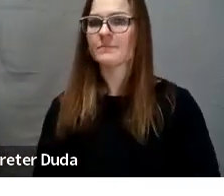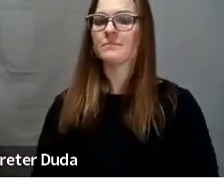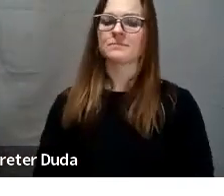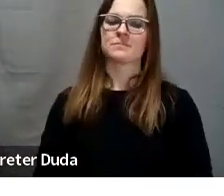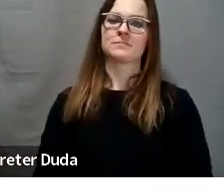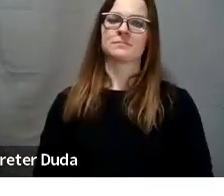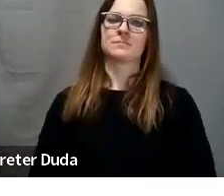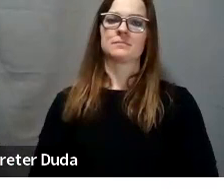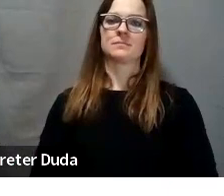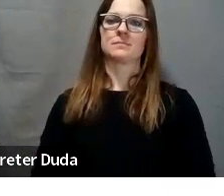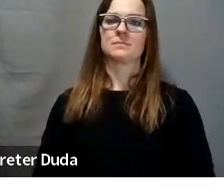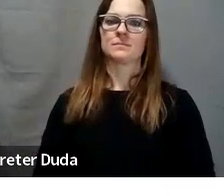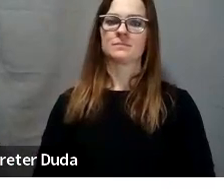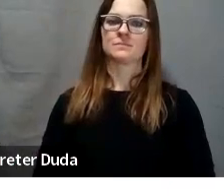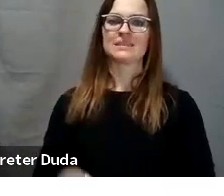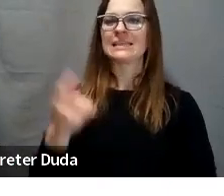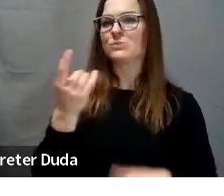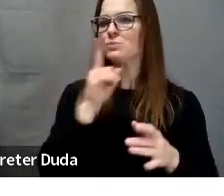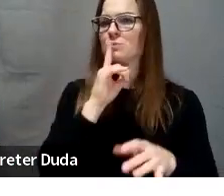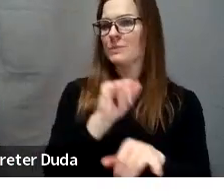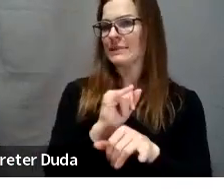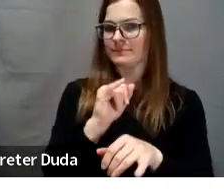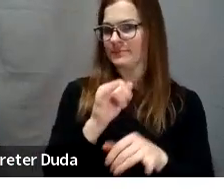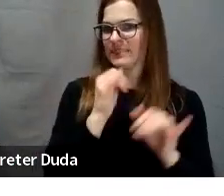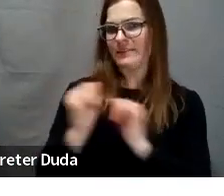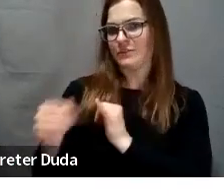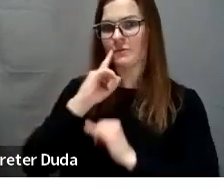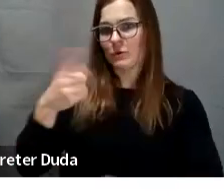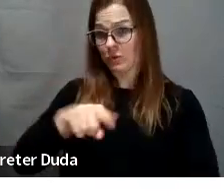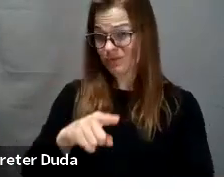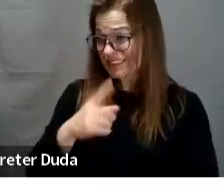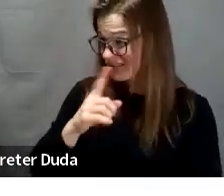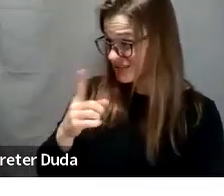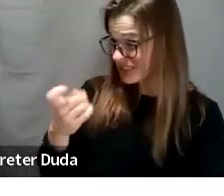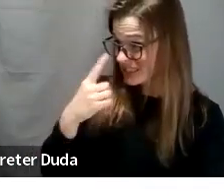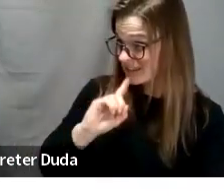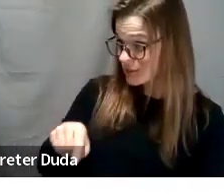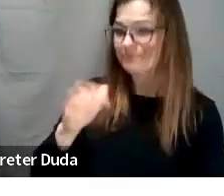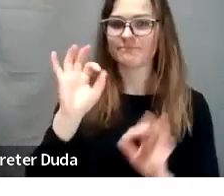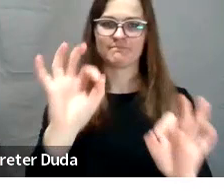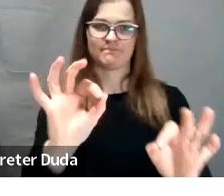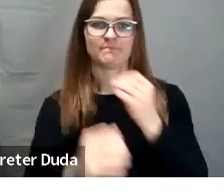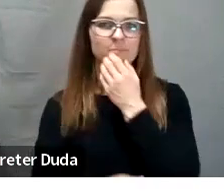of individualized to what you need. So does that answer your question? Okay, great.